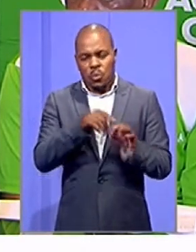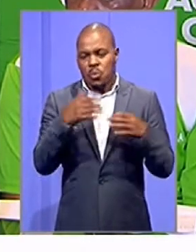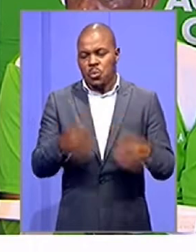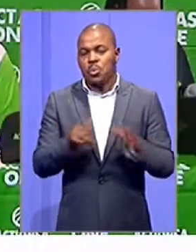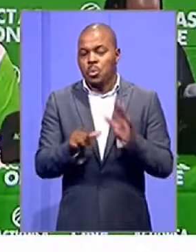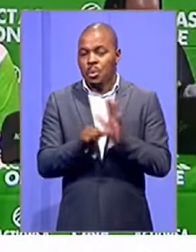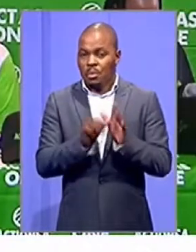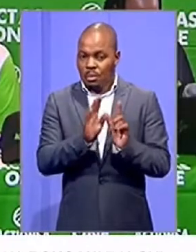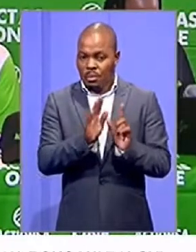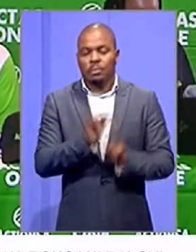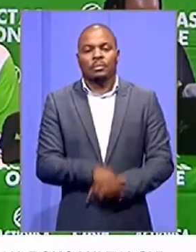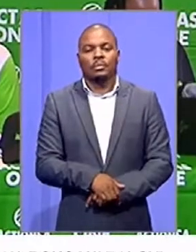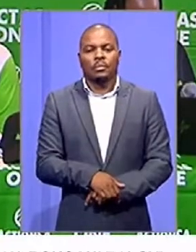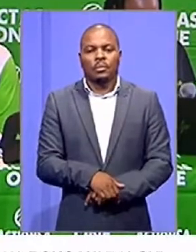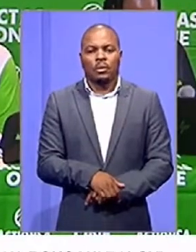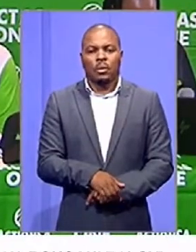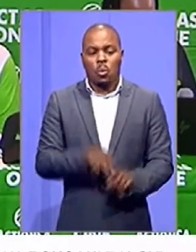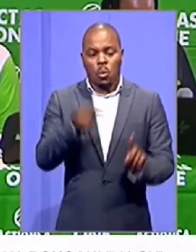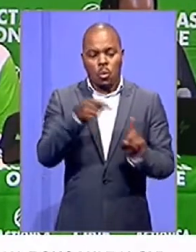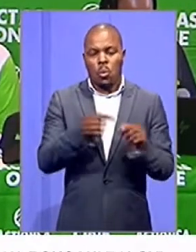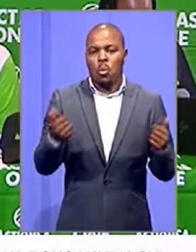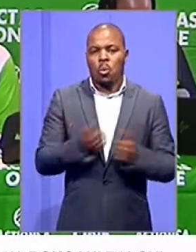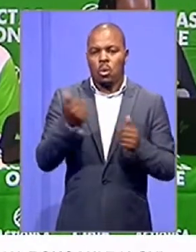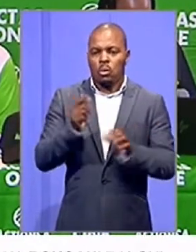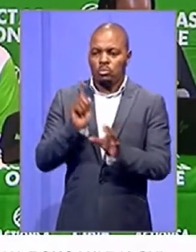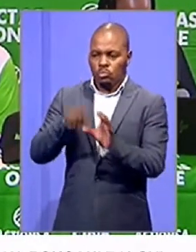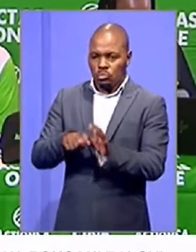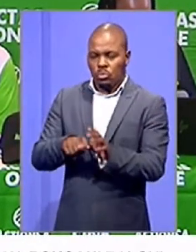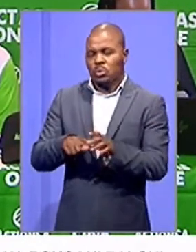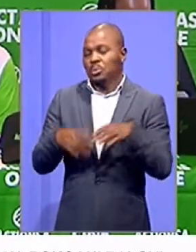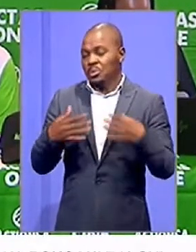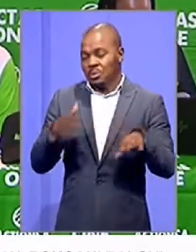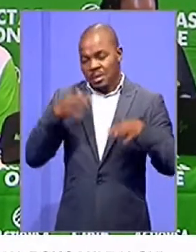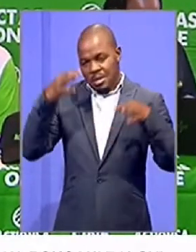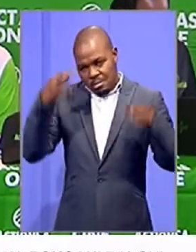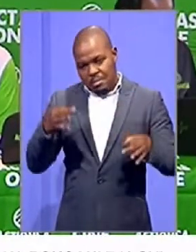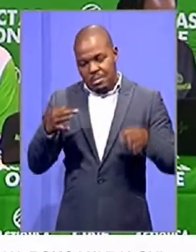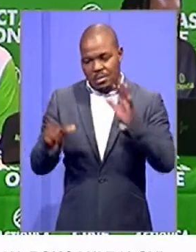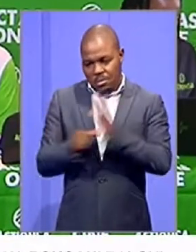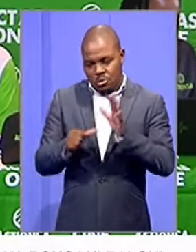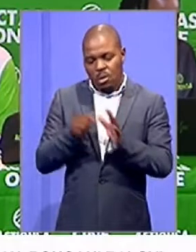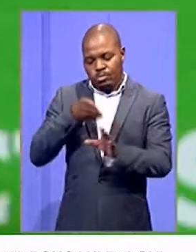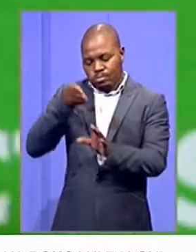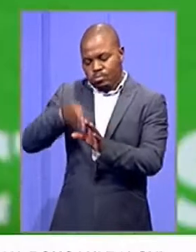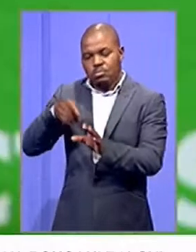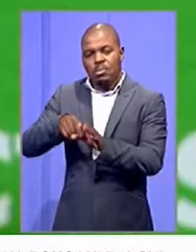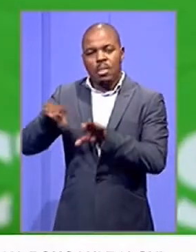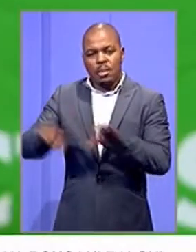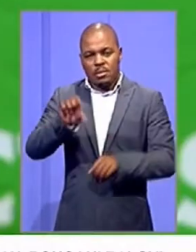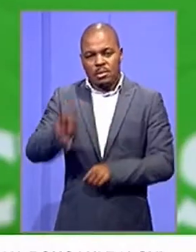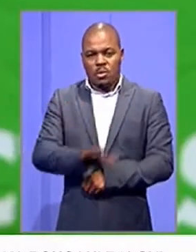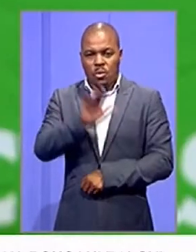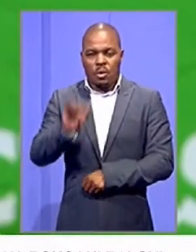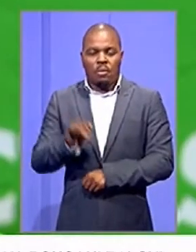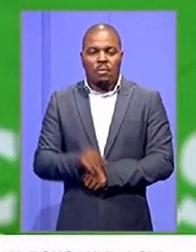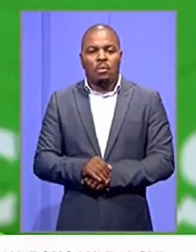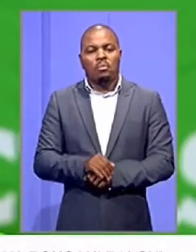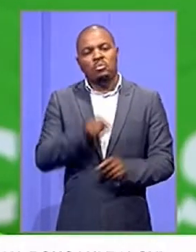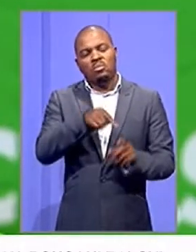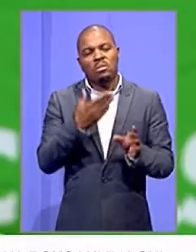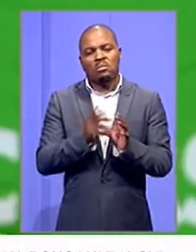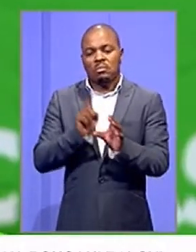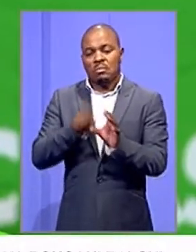forward. Baloyi o setse a thapetswe go tsaya ditshwetso tse di masisi tsa mokgatlho wa Action SA. Ga jaana o solofetse go okama